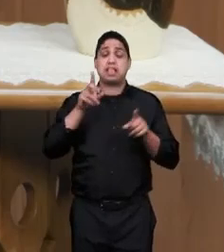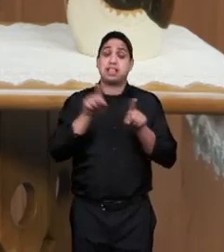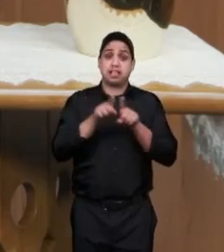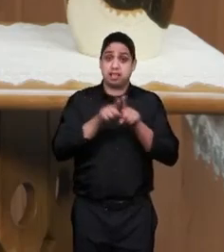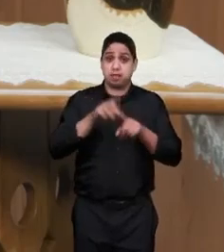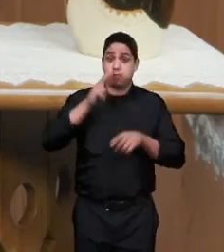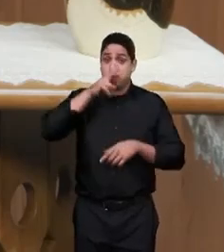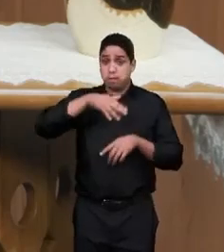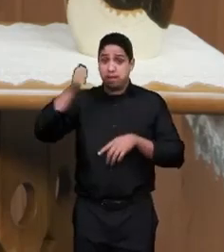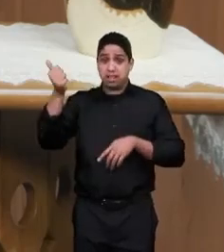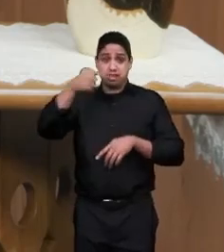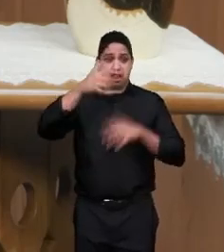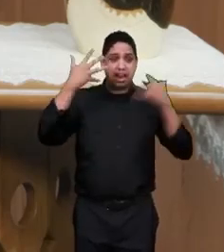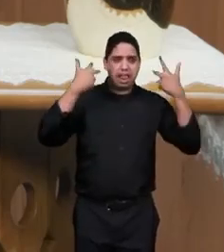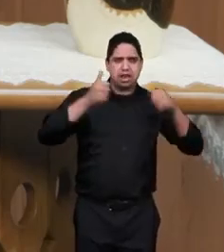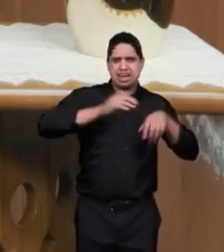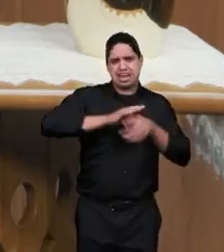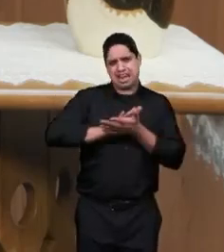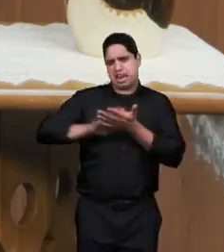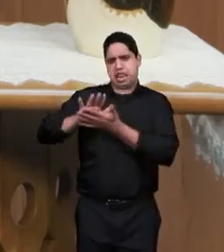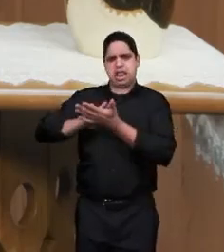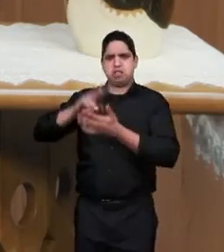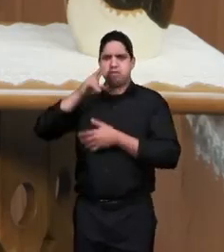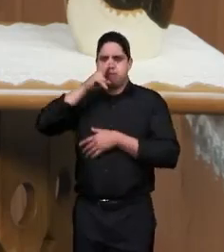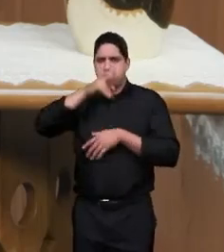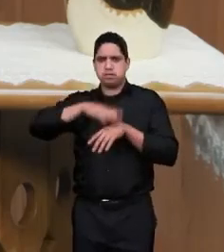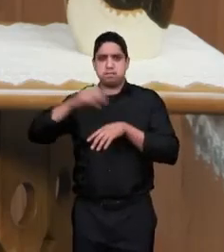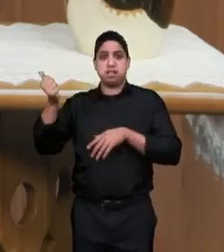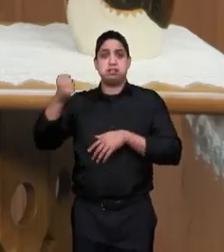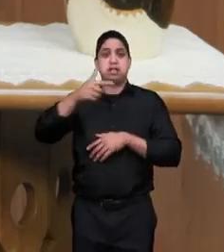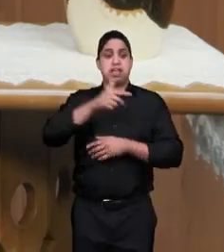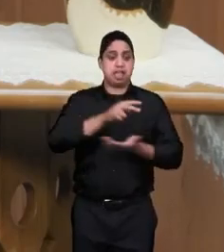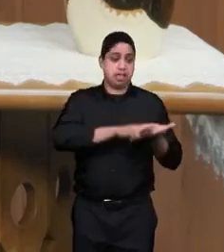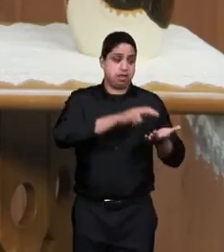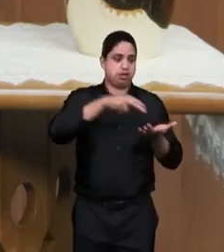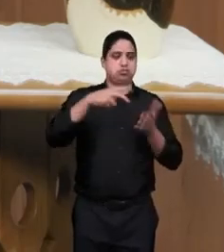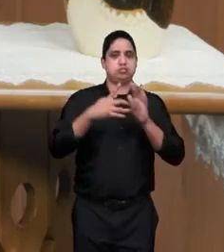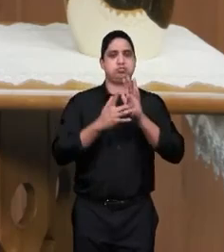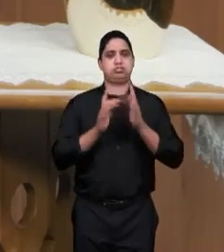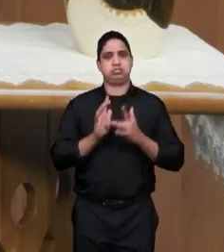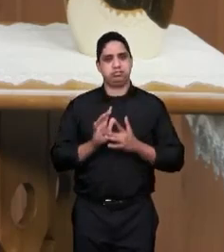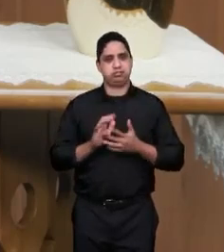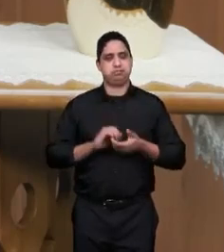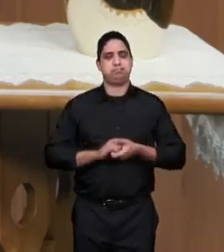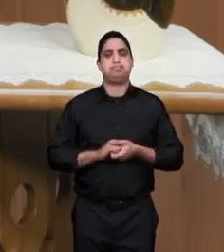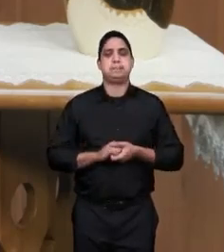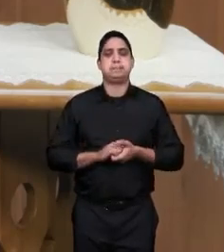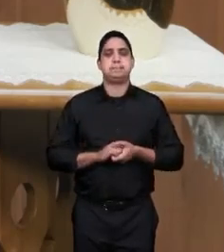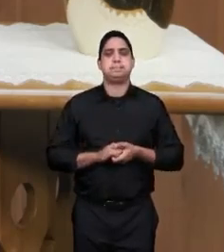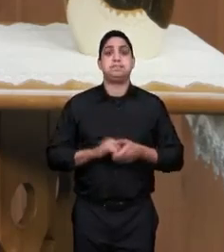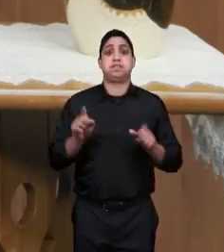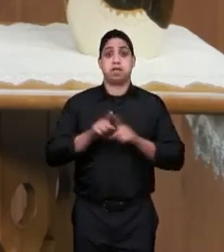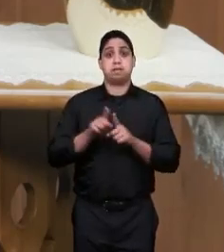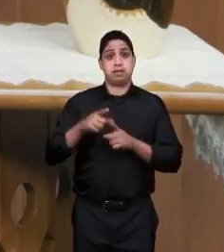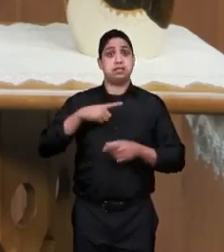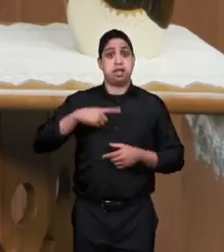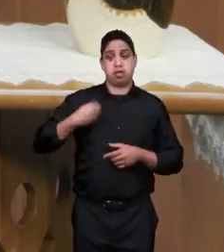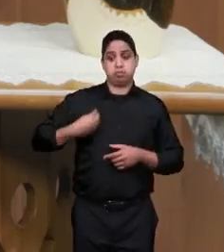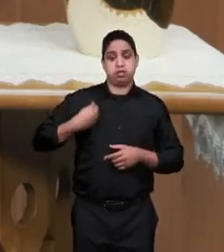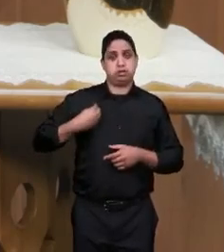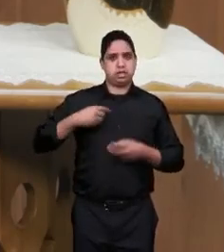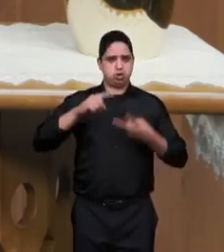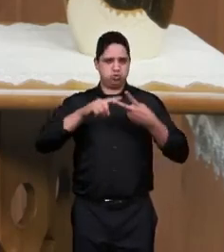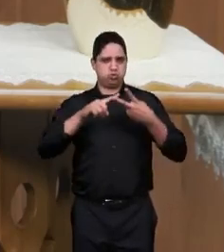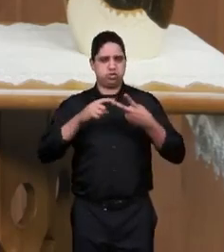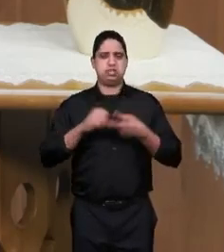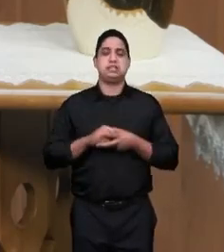than the lion, there's nothing stronger than the resurrection of the Lord Jesus. There's also another participation